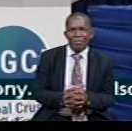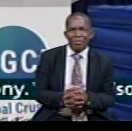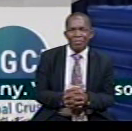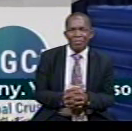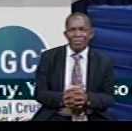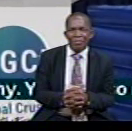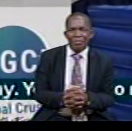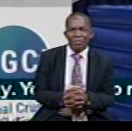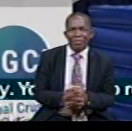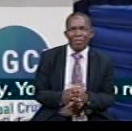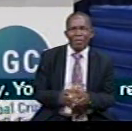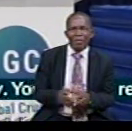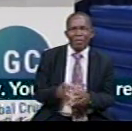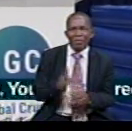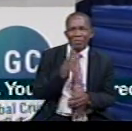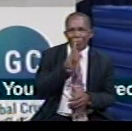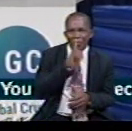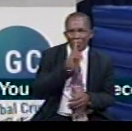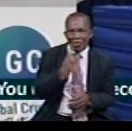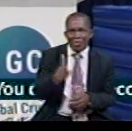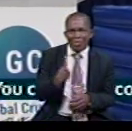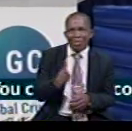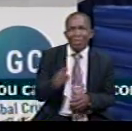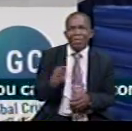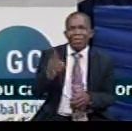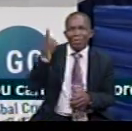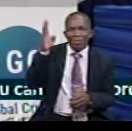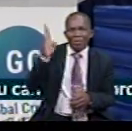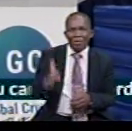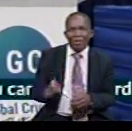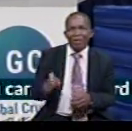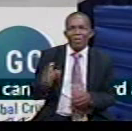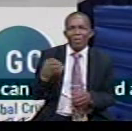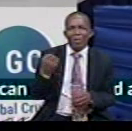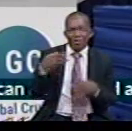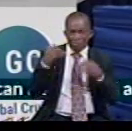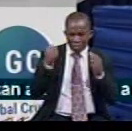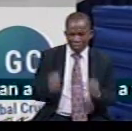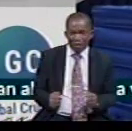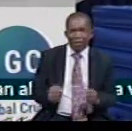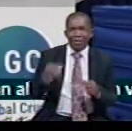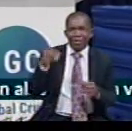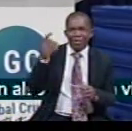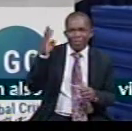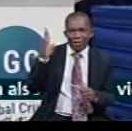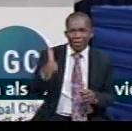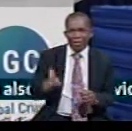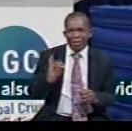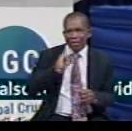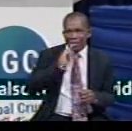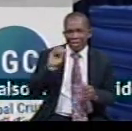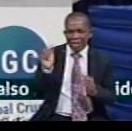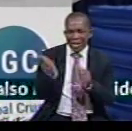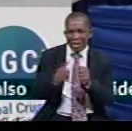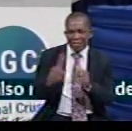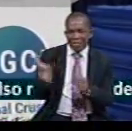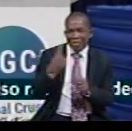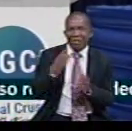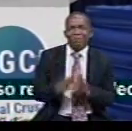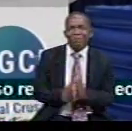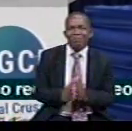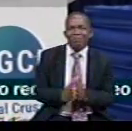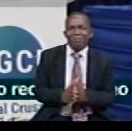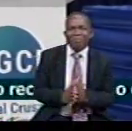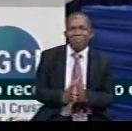Indeed, the power of God is evident, as we bring you this testimony from the GS official Facebook page.